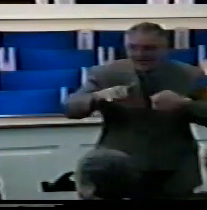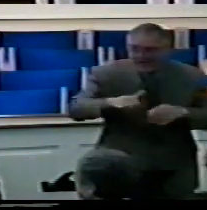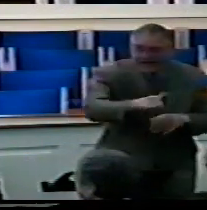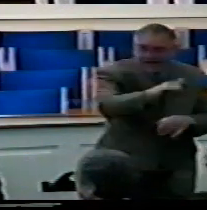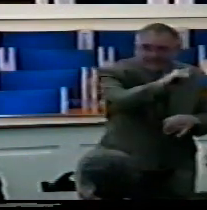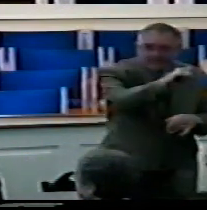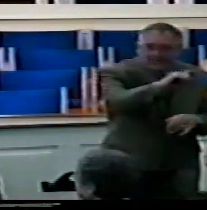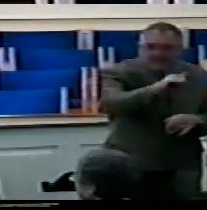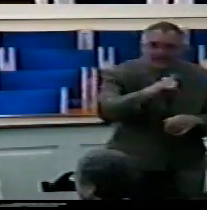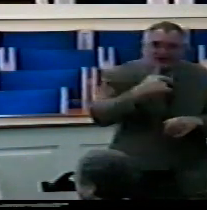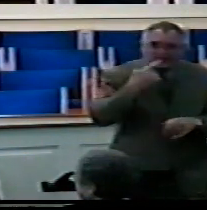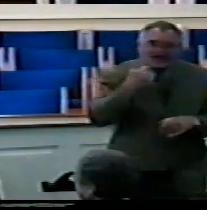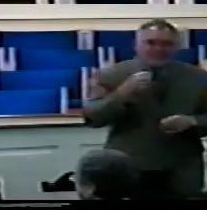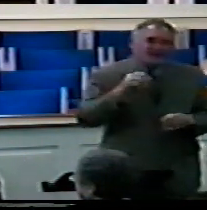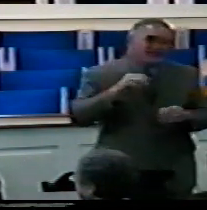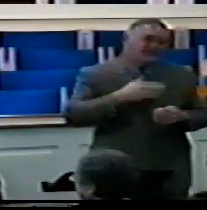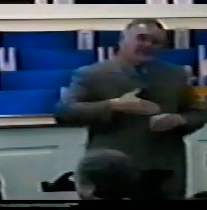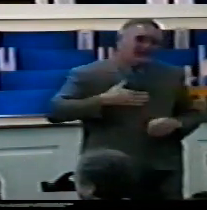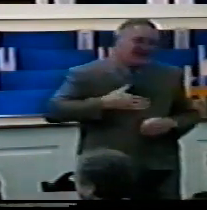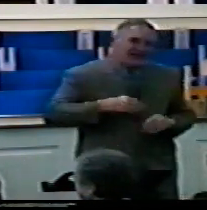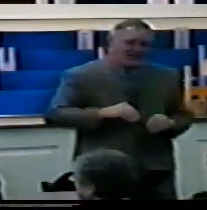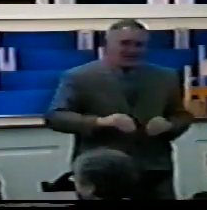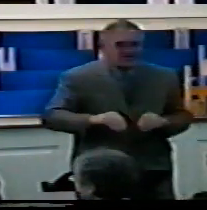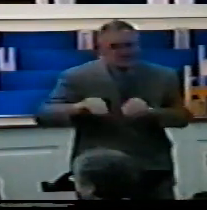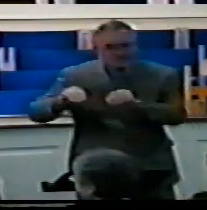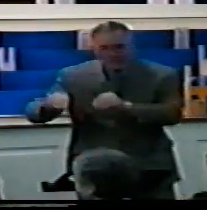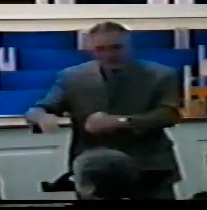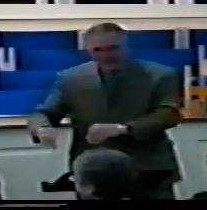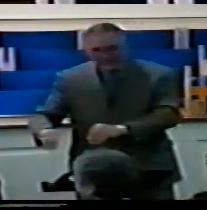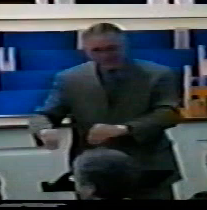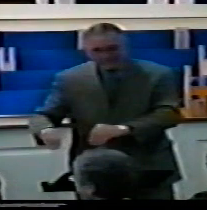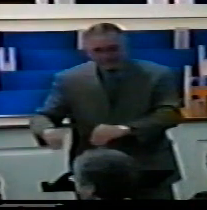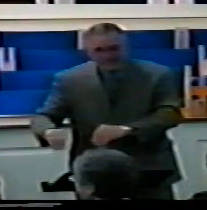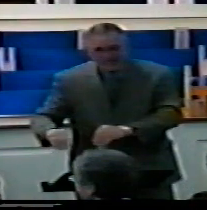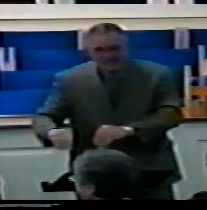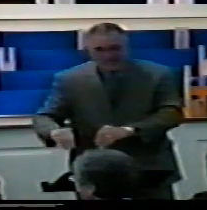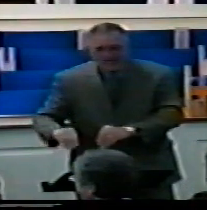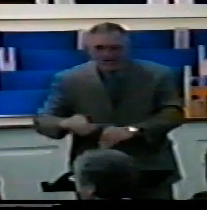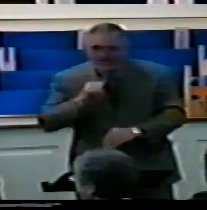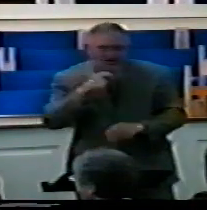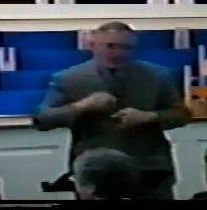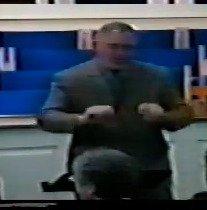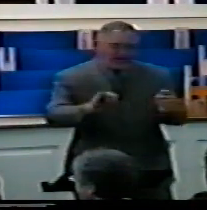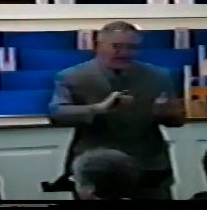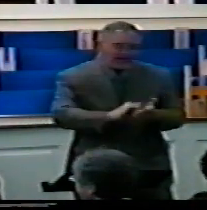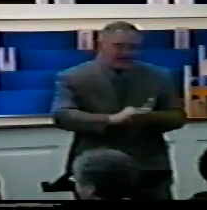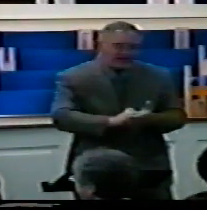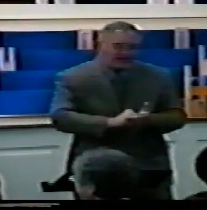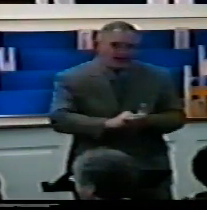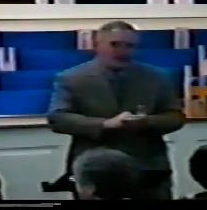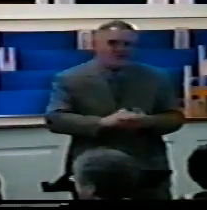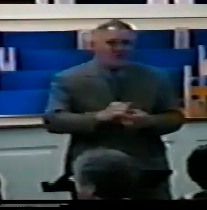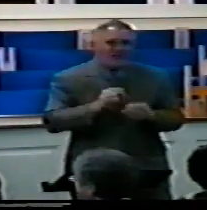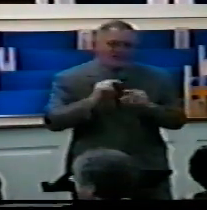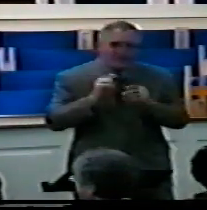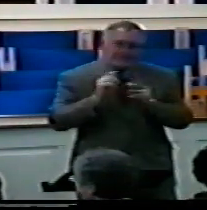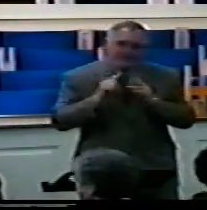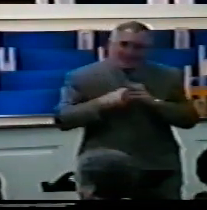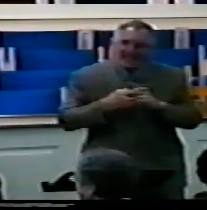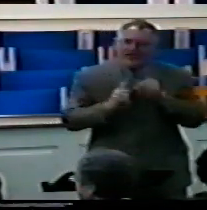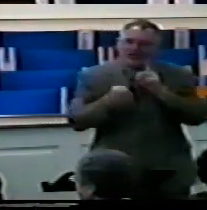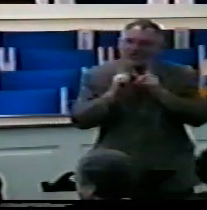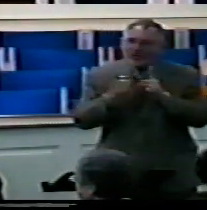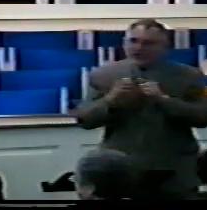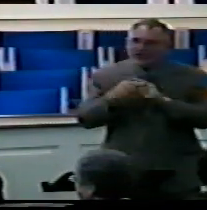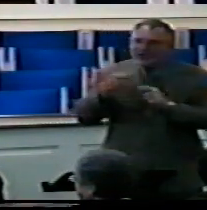please move. To my amazement, he did. I had Edwa sit down by the window. I sat right beside him. I